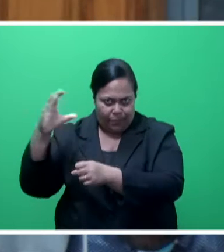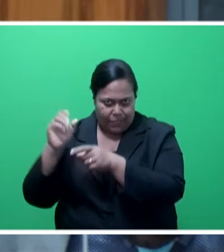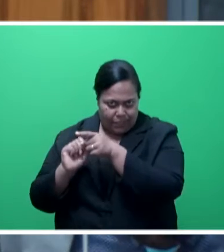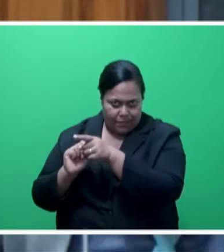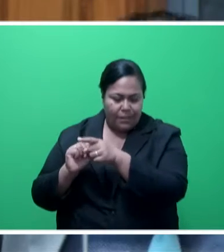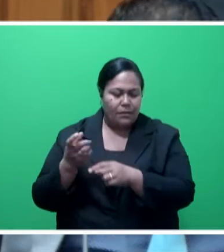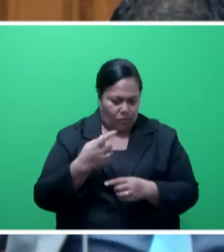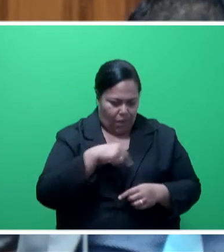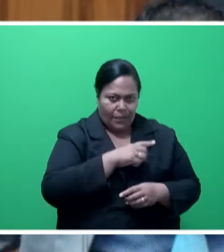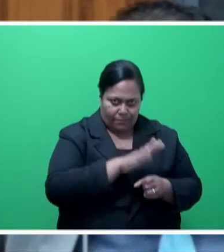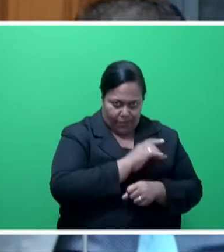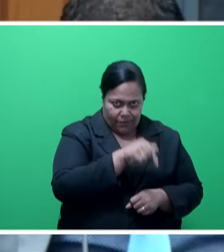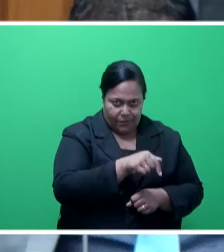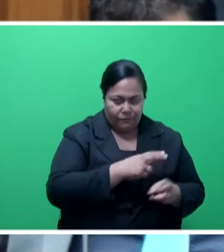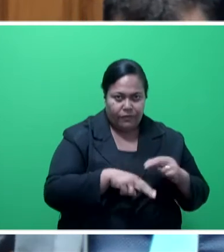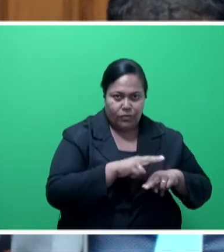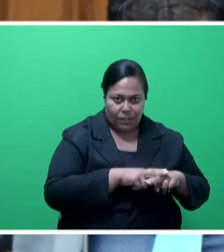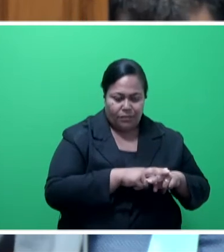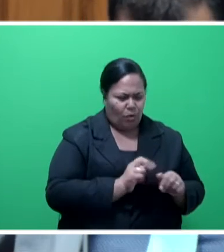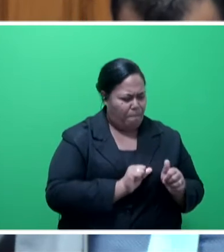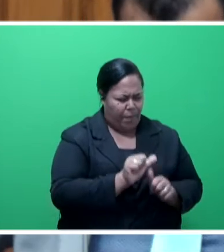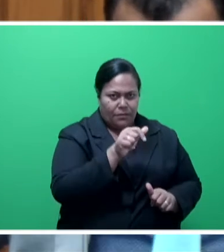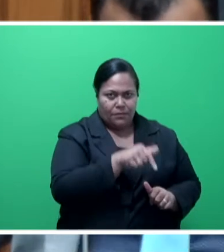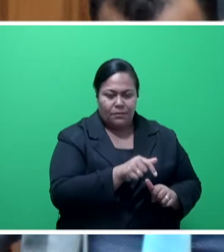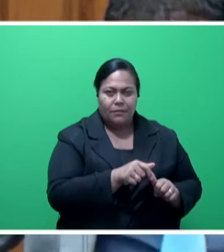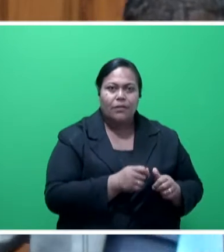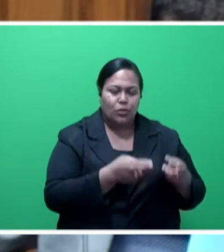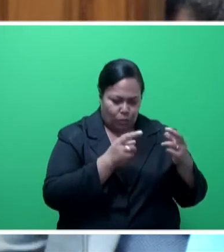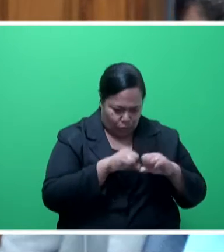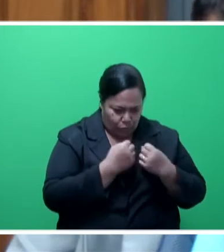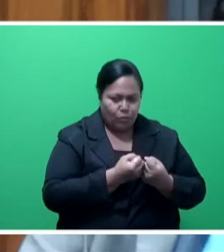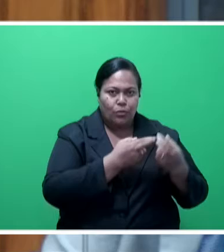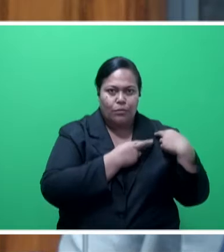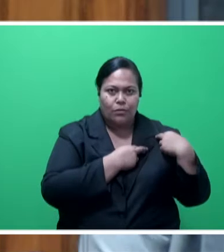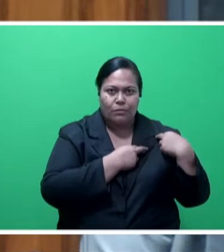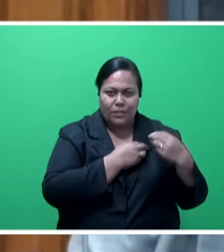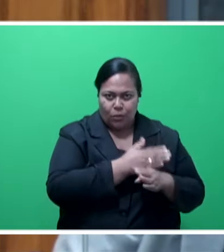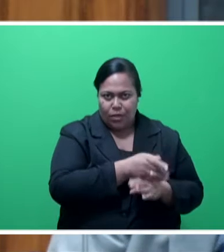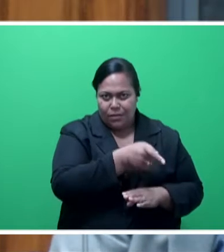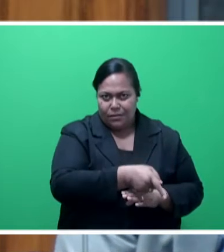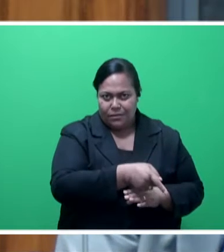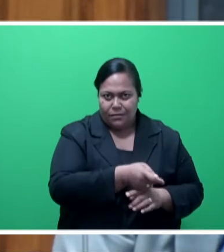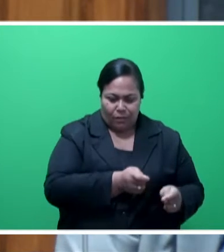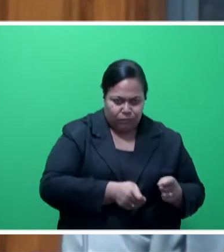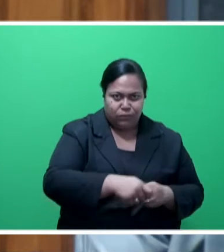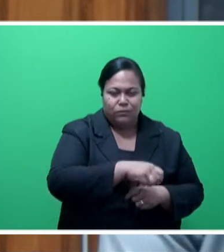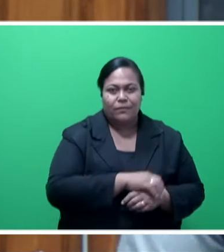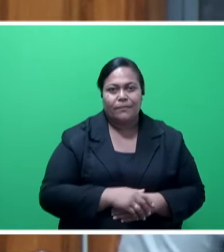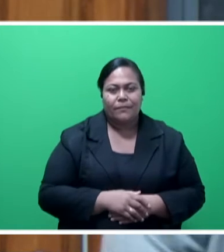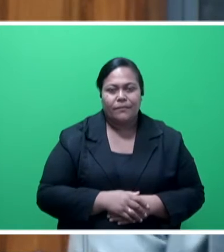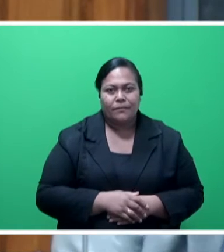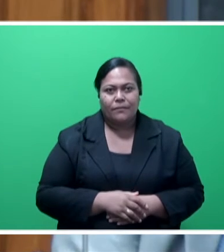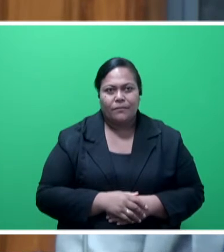strengthened the best-in-class sustainability and social responsibility efforts and puts FCF in an